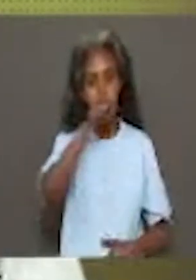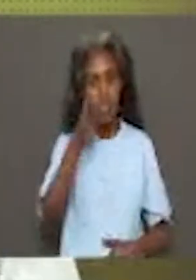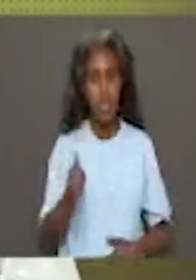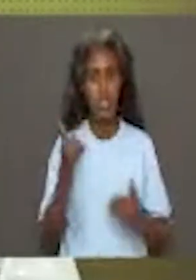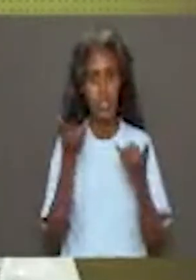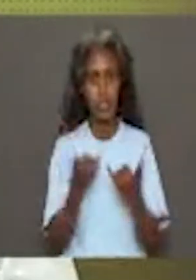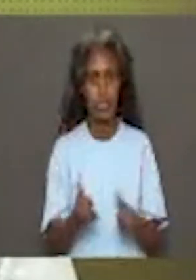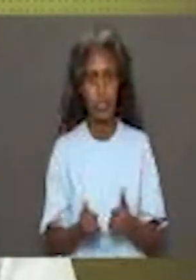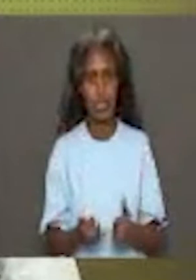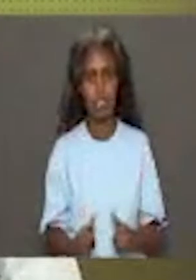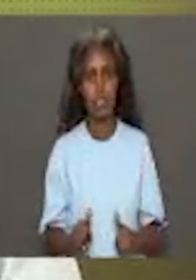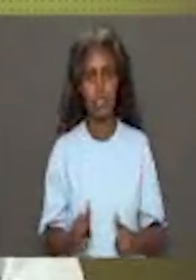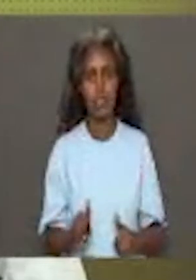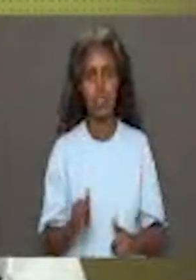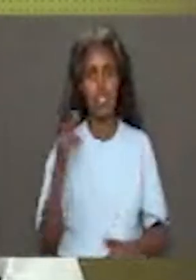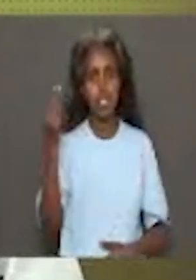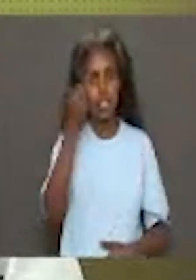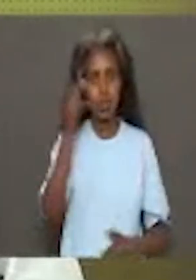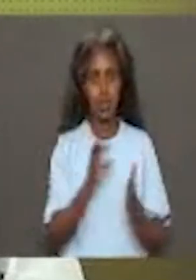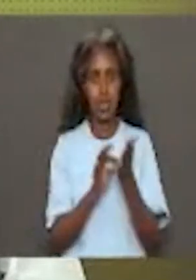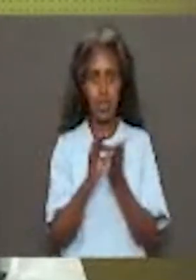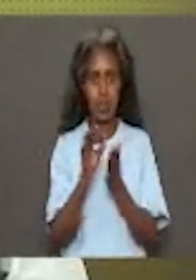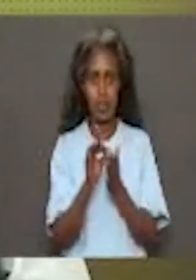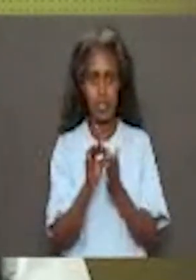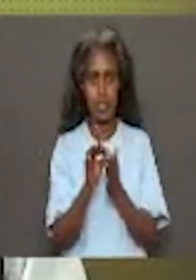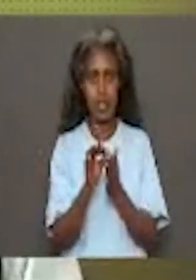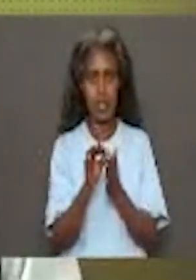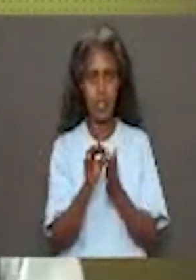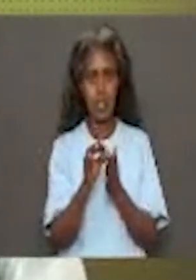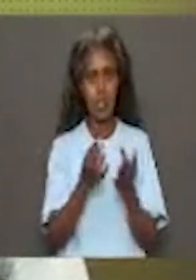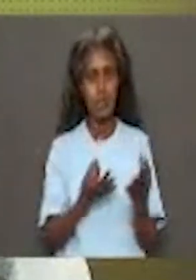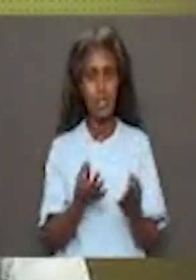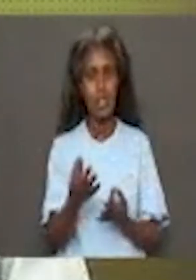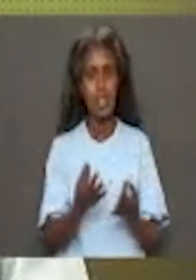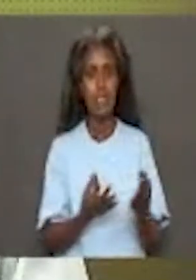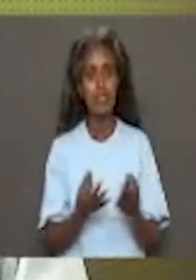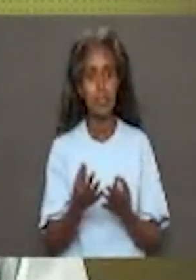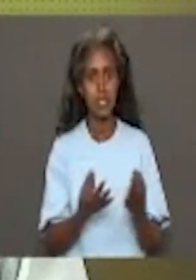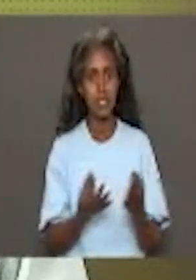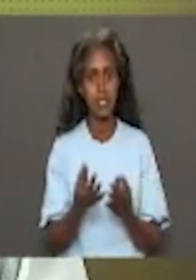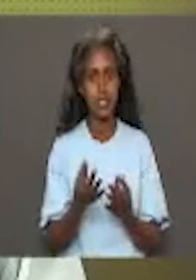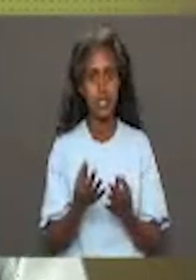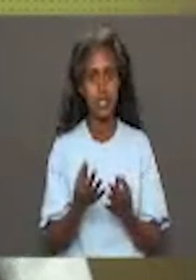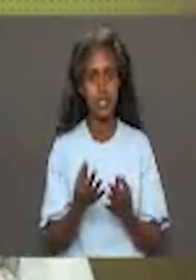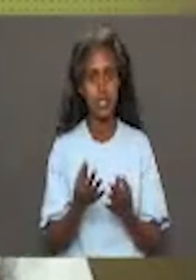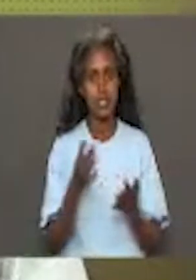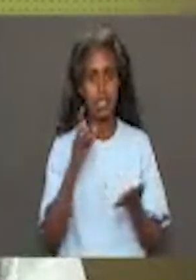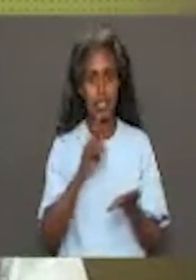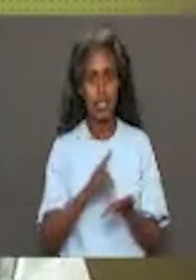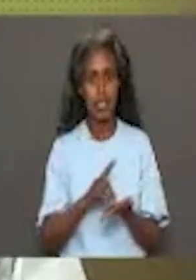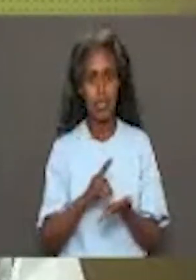Any fraction of natural numbers can be expressed as